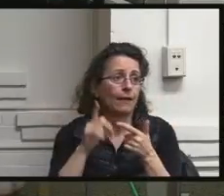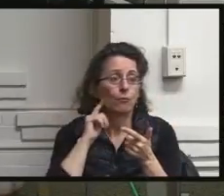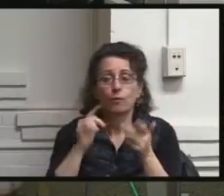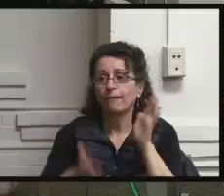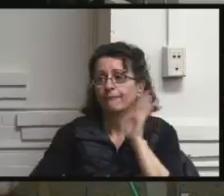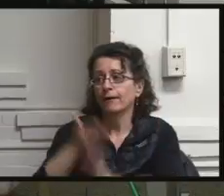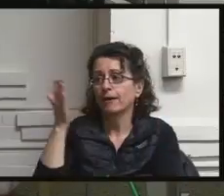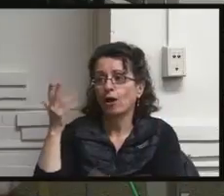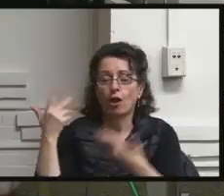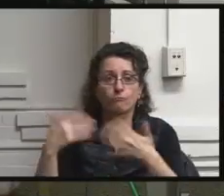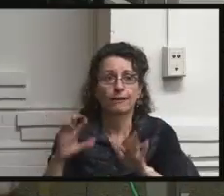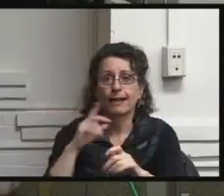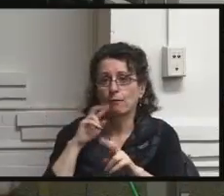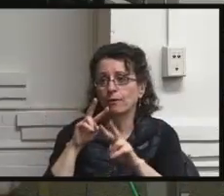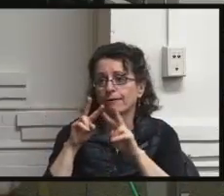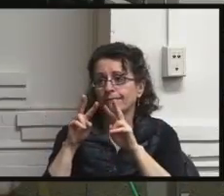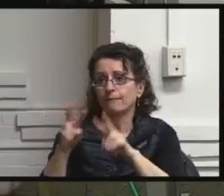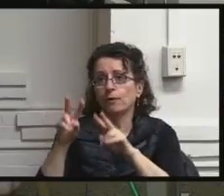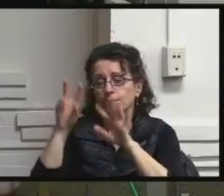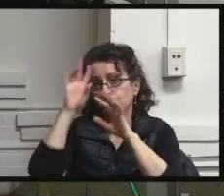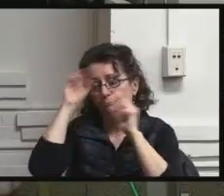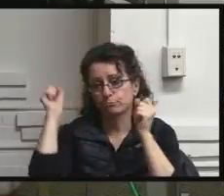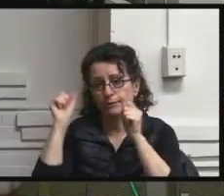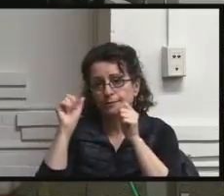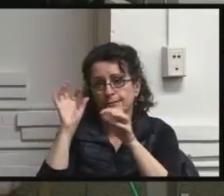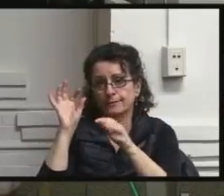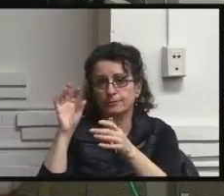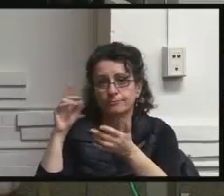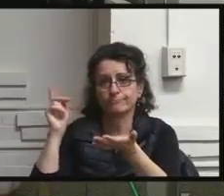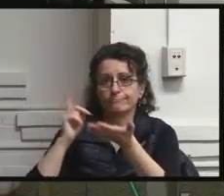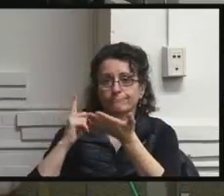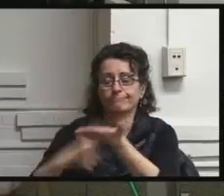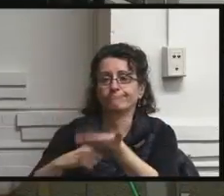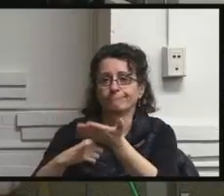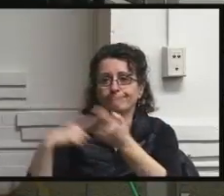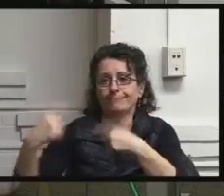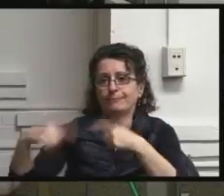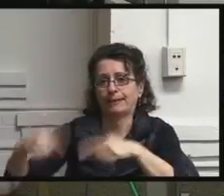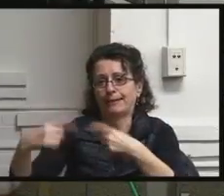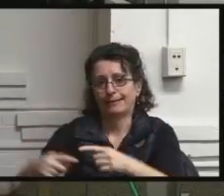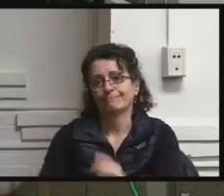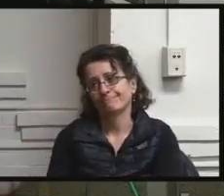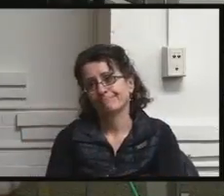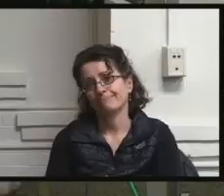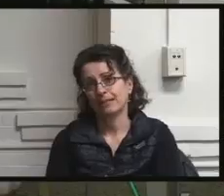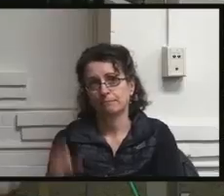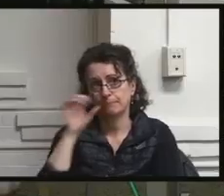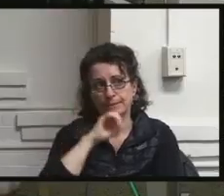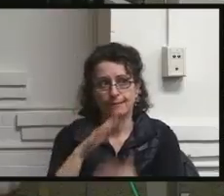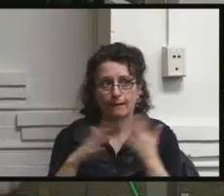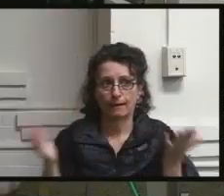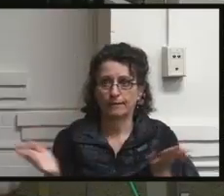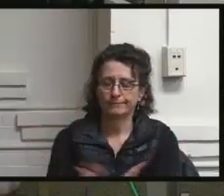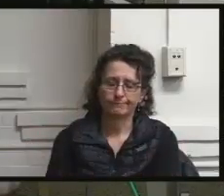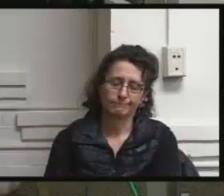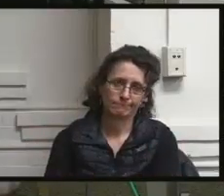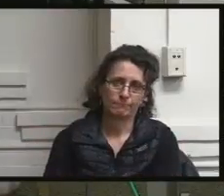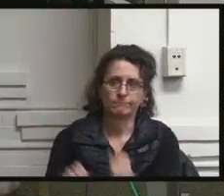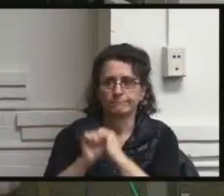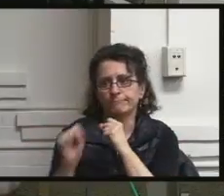I would have been watching the presidential debate that I've already missed quite a bit of. So,